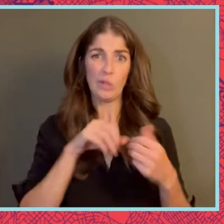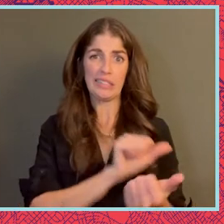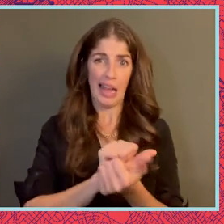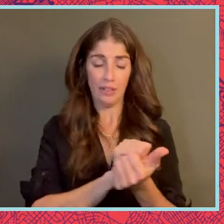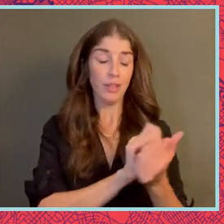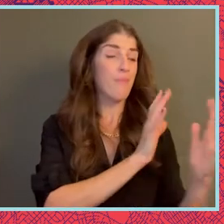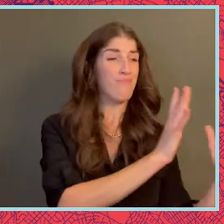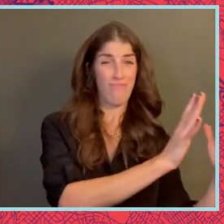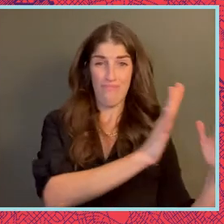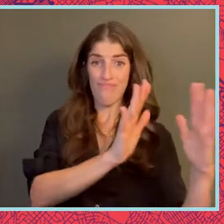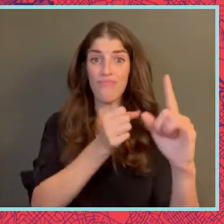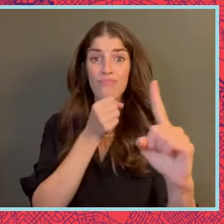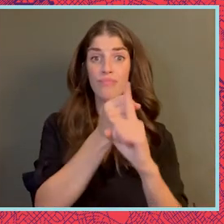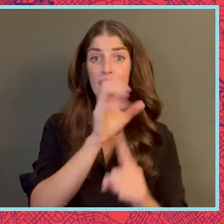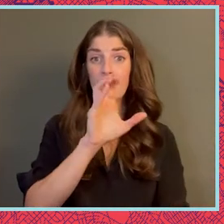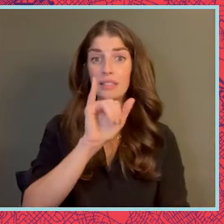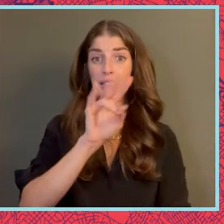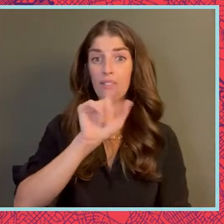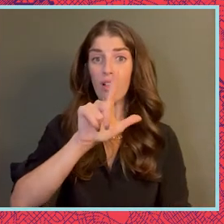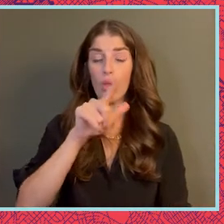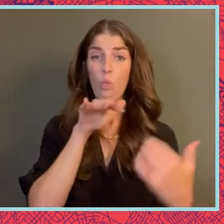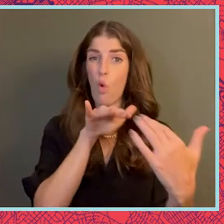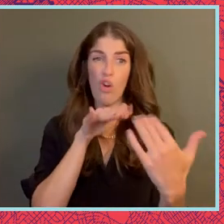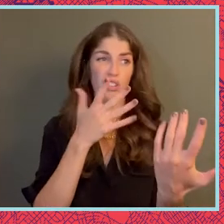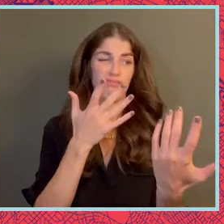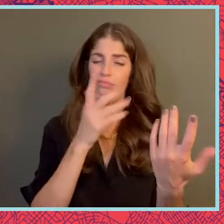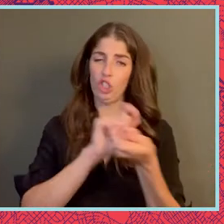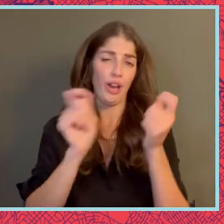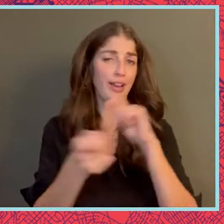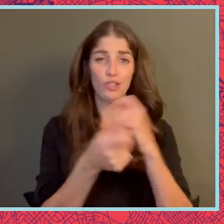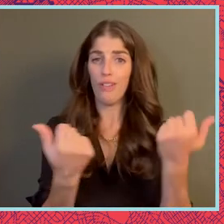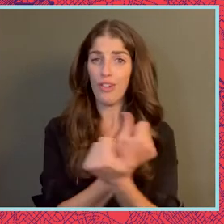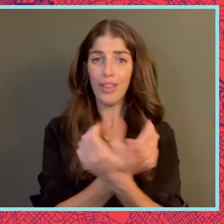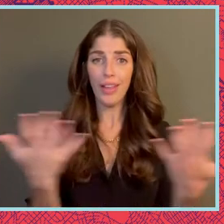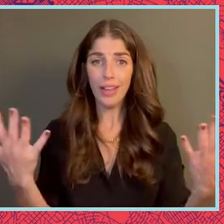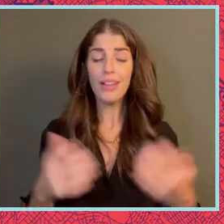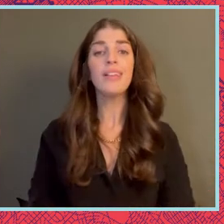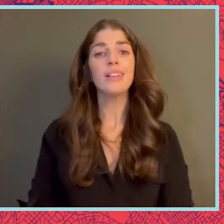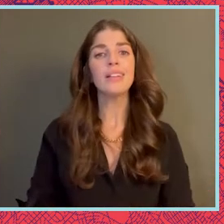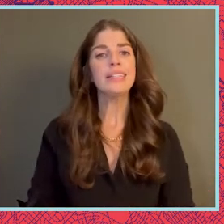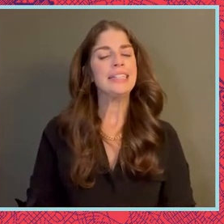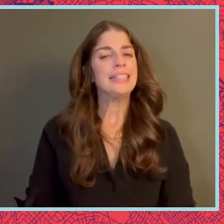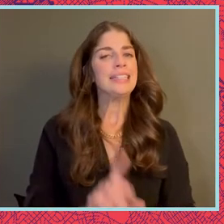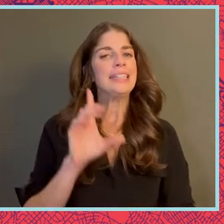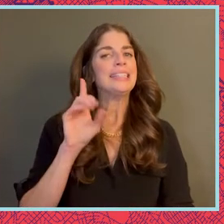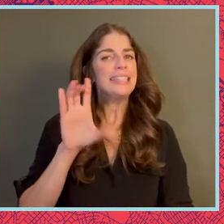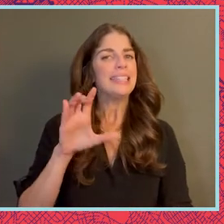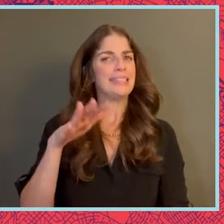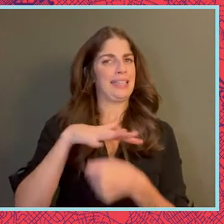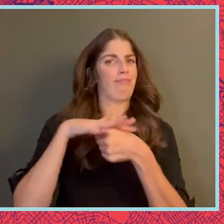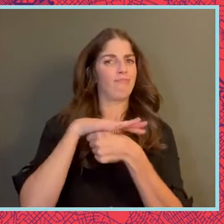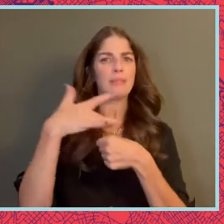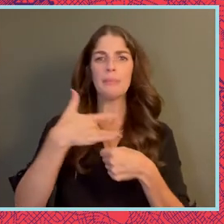and fundamentally changed the nature of citizenship in the United States of America. And D.C. was often a testing ground for